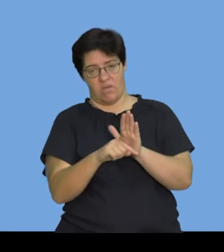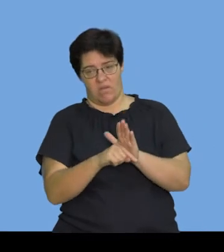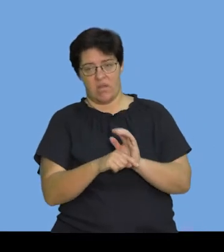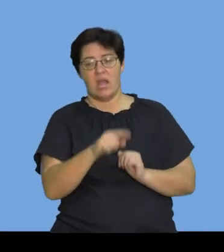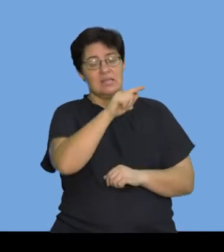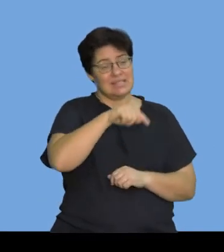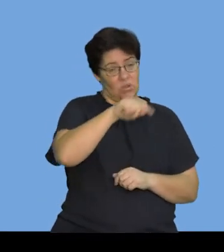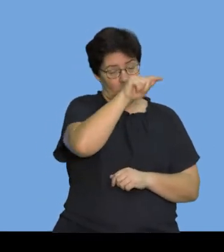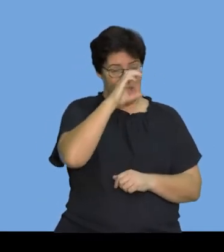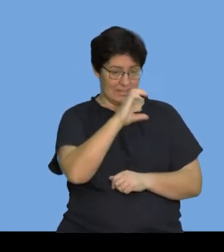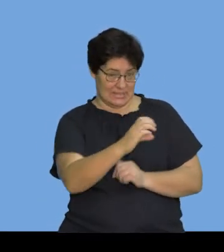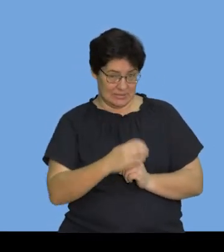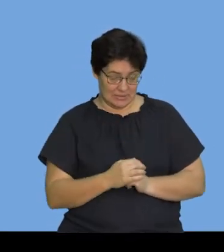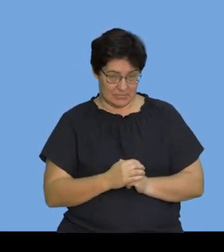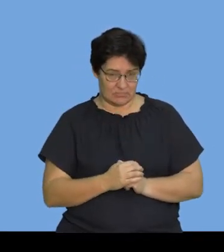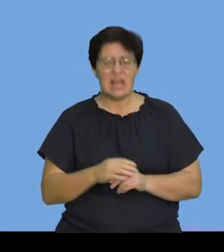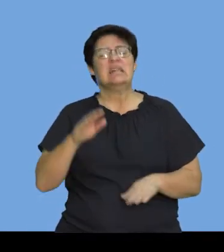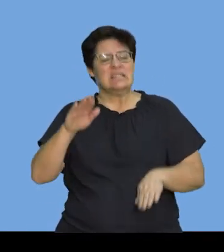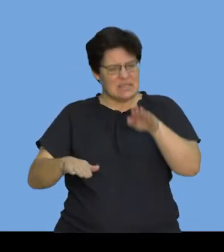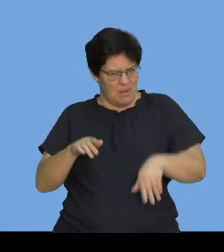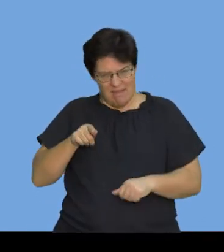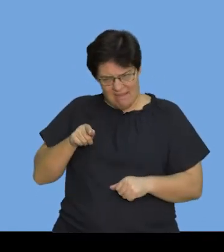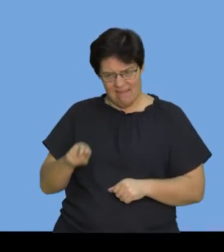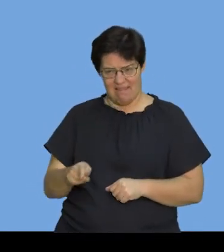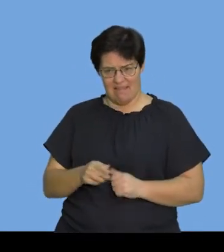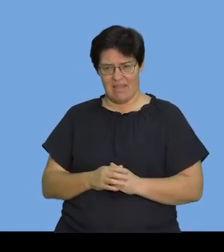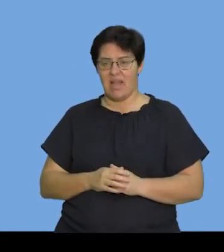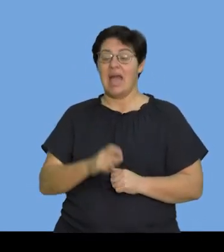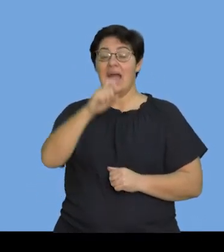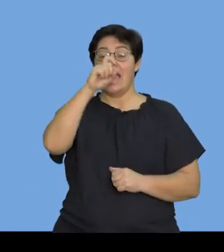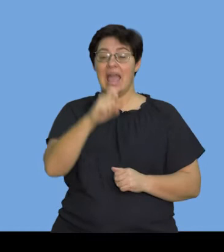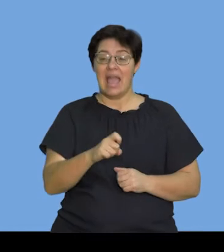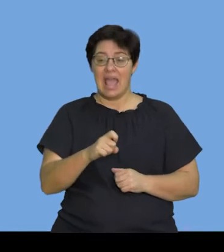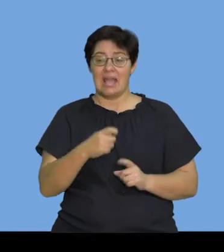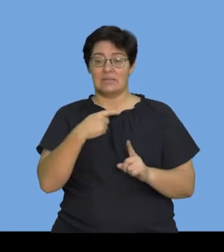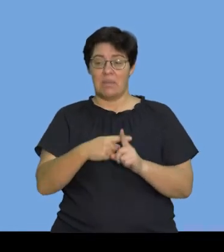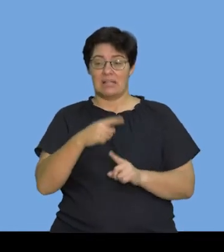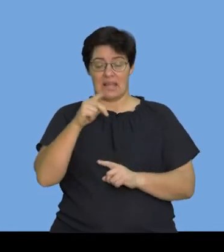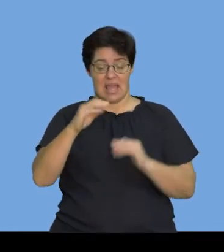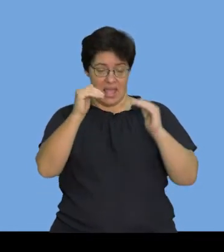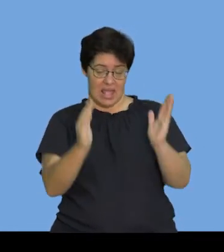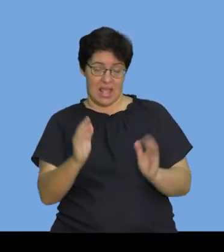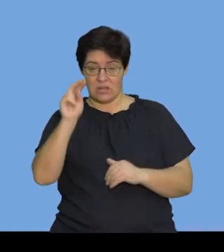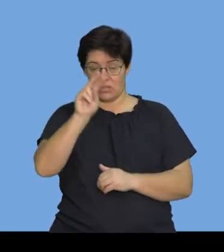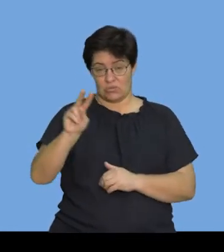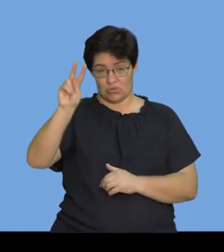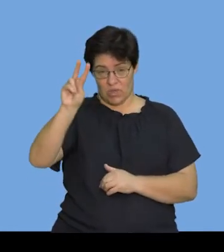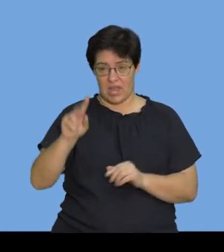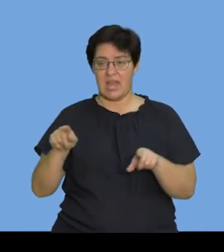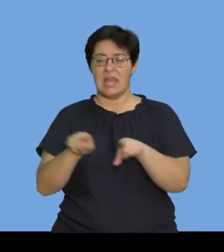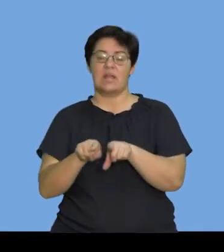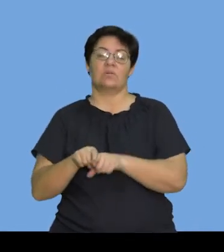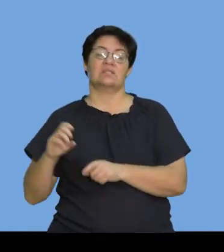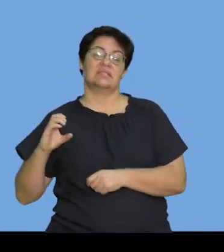c. Similarly with what I have, or x plus or minus k squared is equals to the c